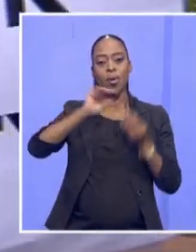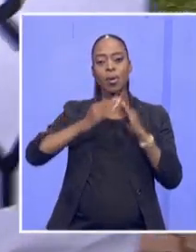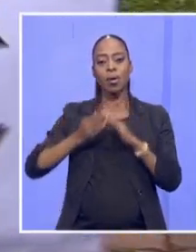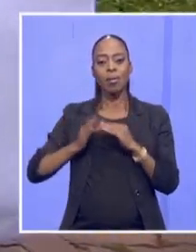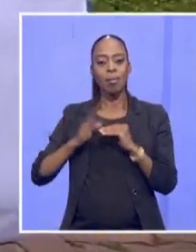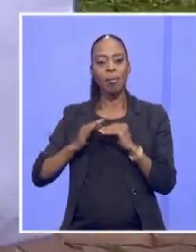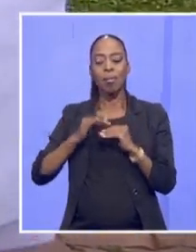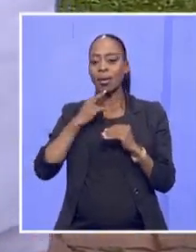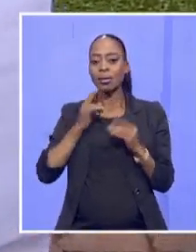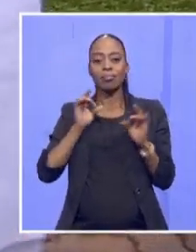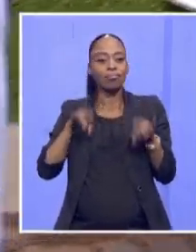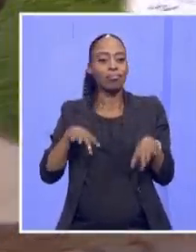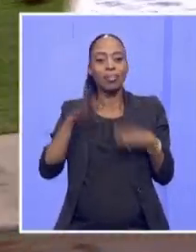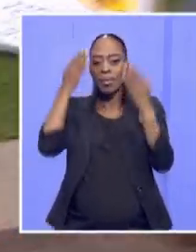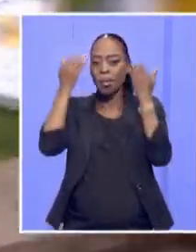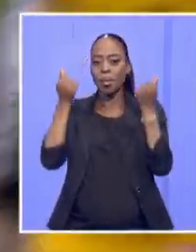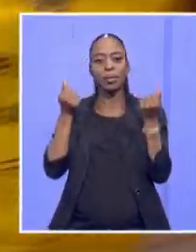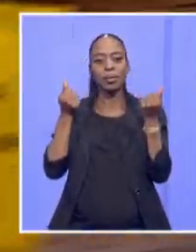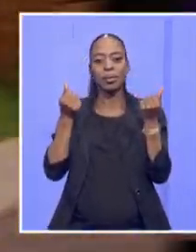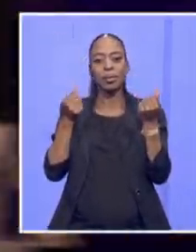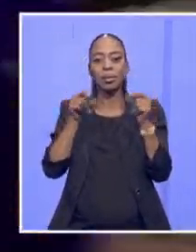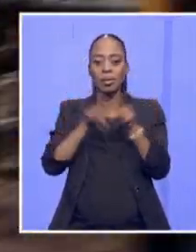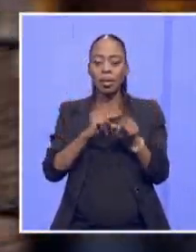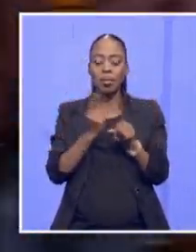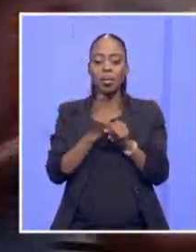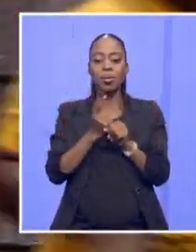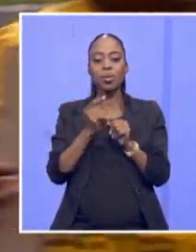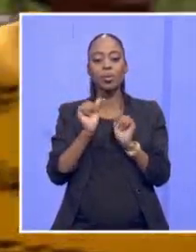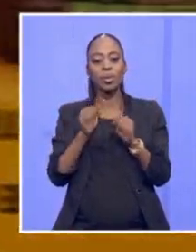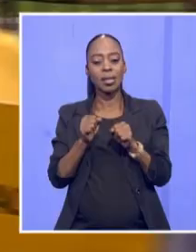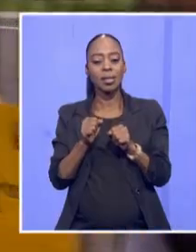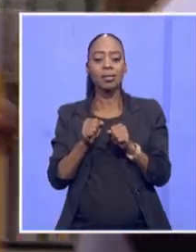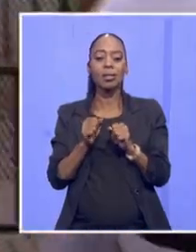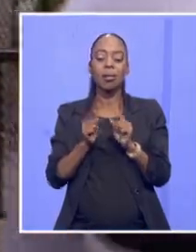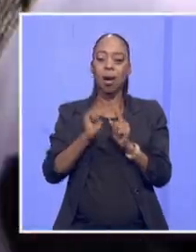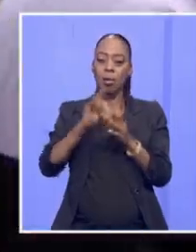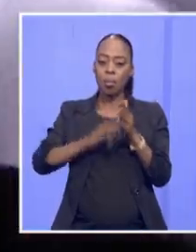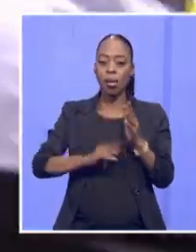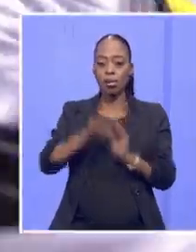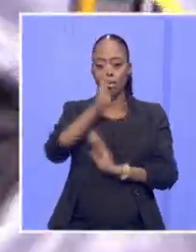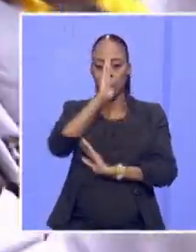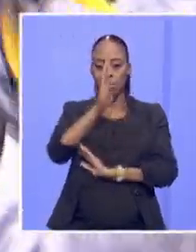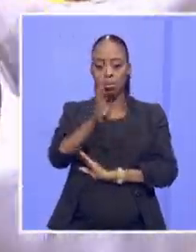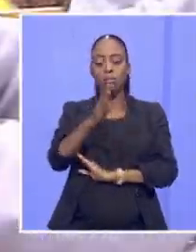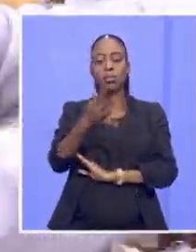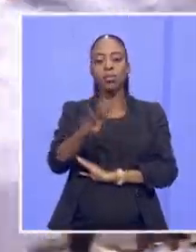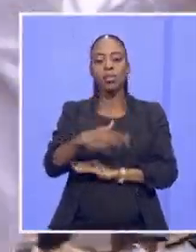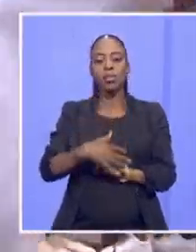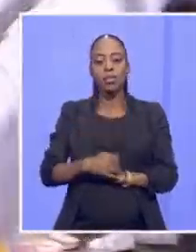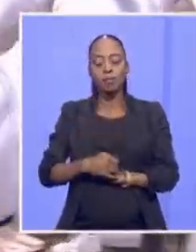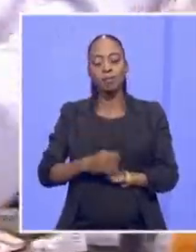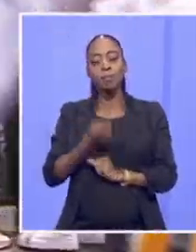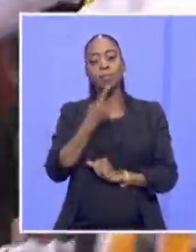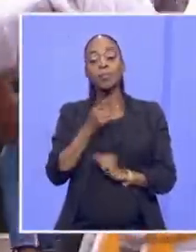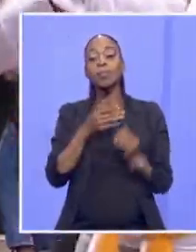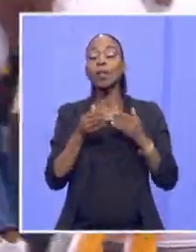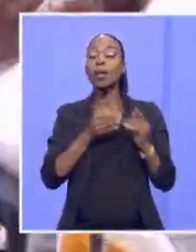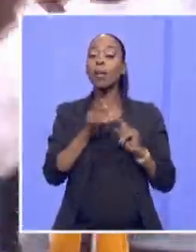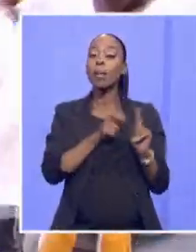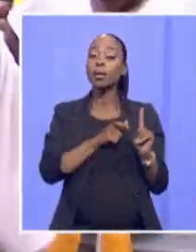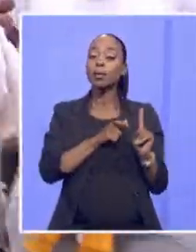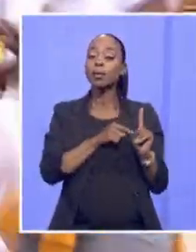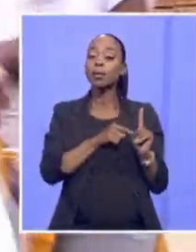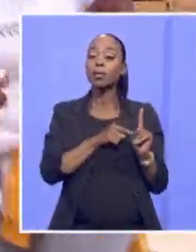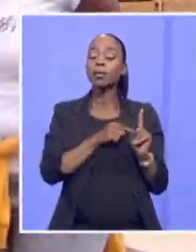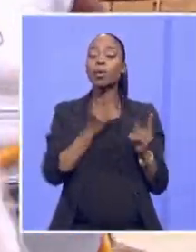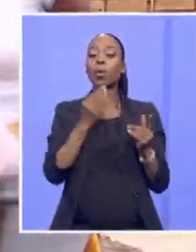that Belinda Magor does not live here. But a stern message being sent out there to anyone